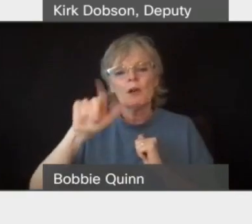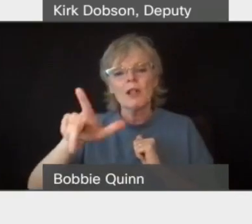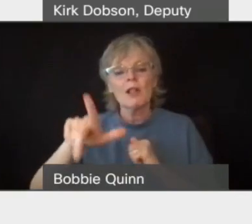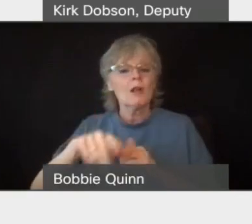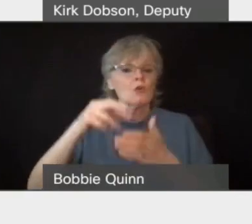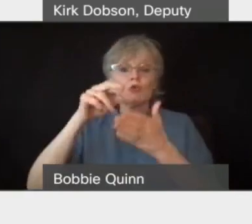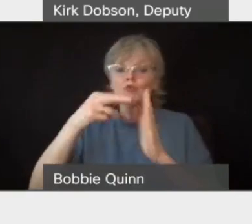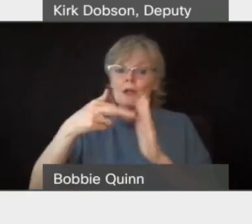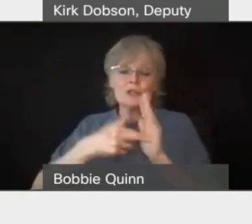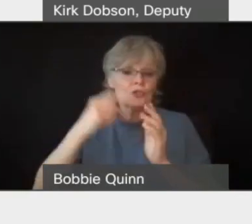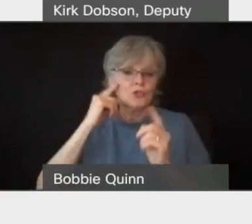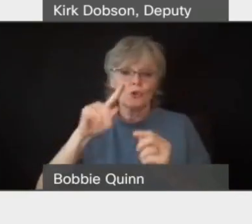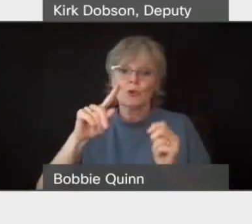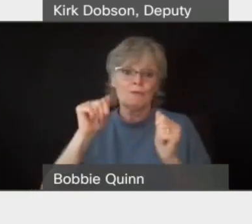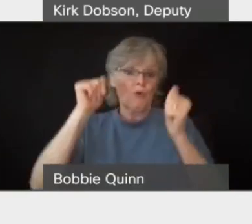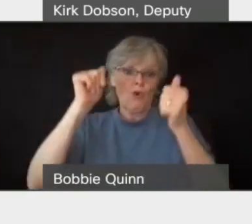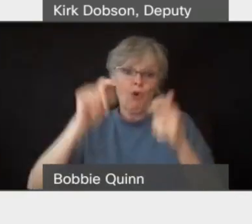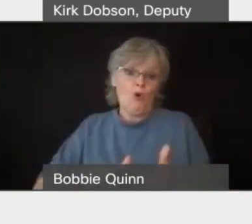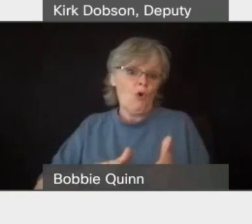which list you come up on first.